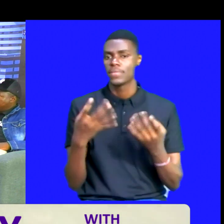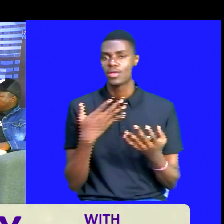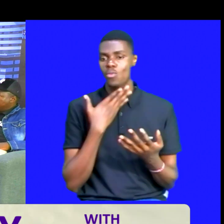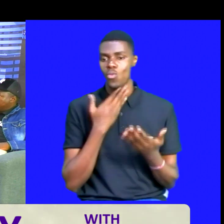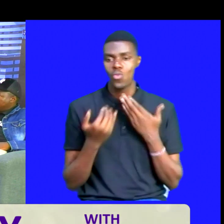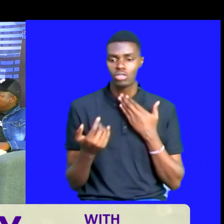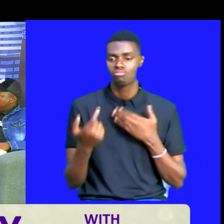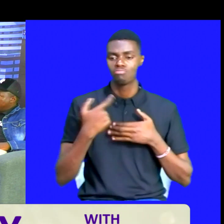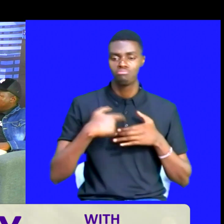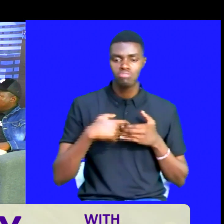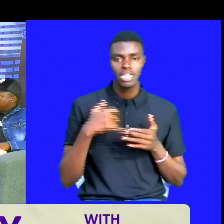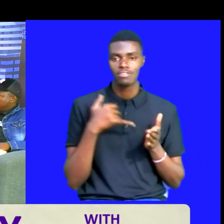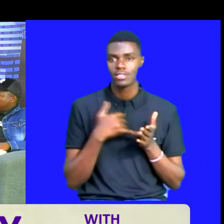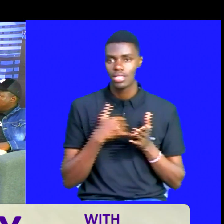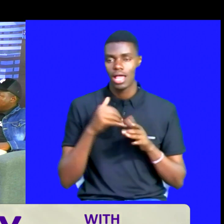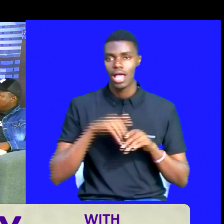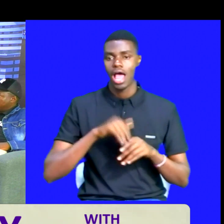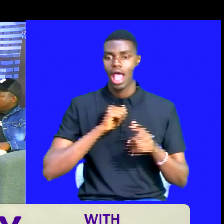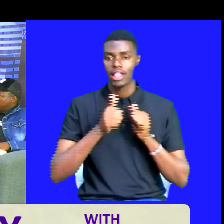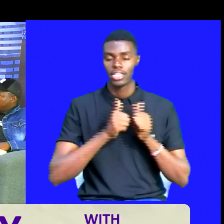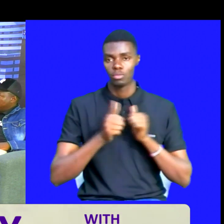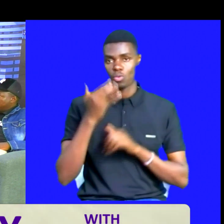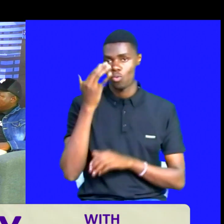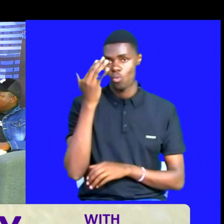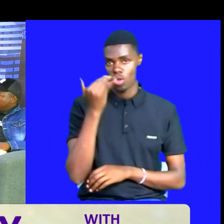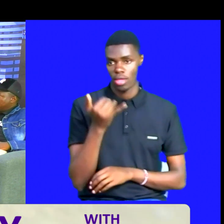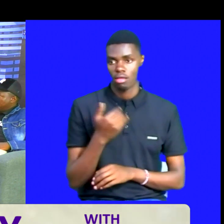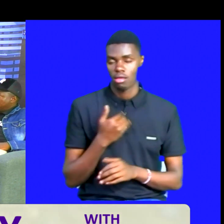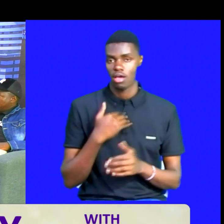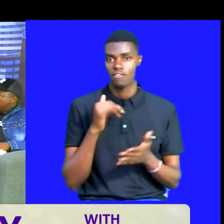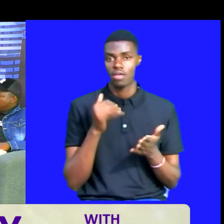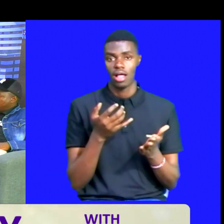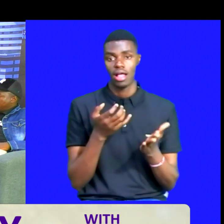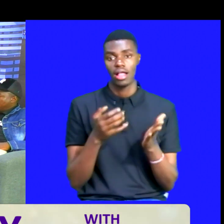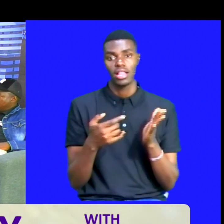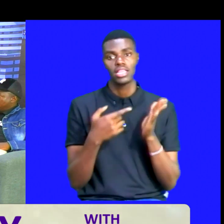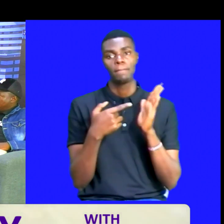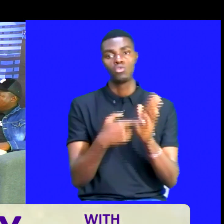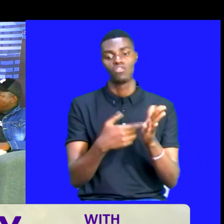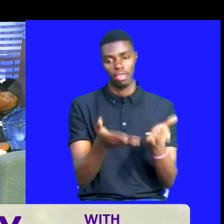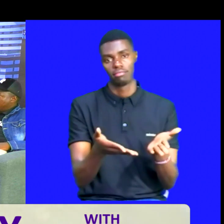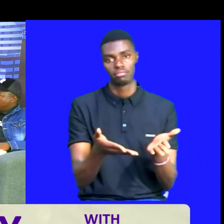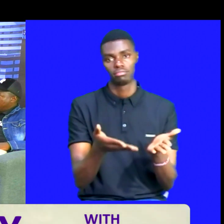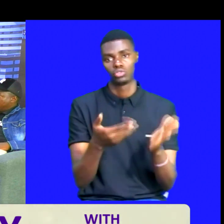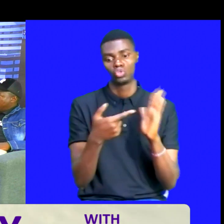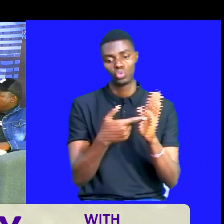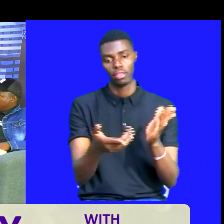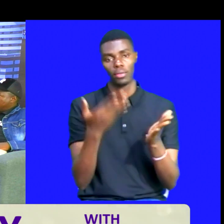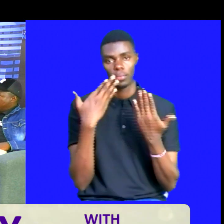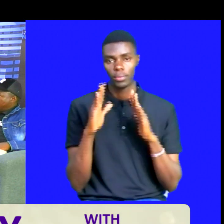to get involved more in the sport, because there's that proof. The proof is out there, just like you said, Bona